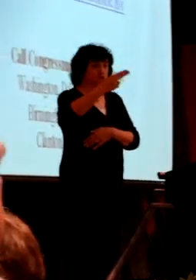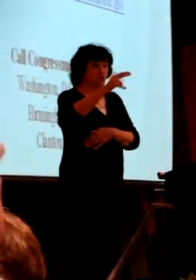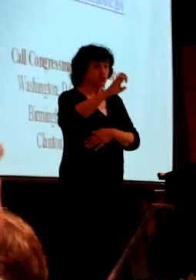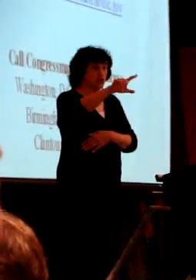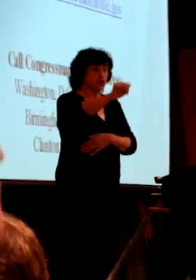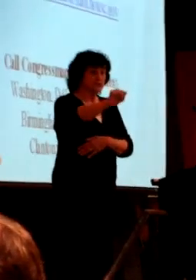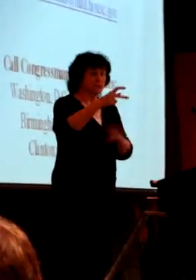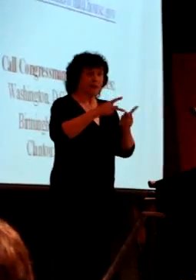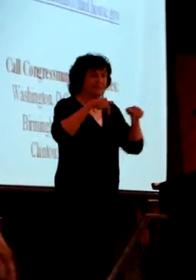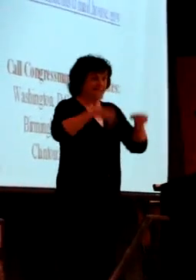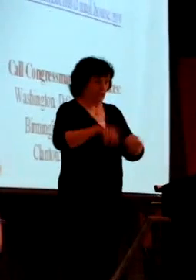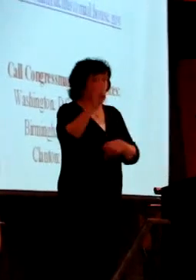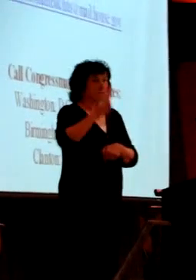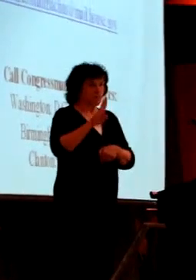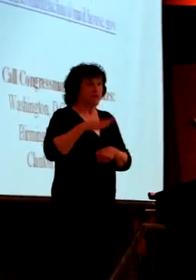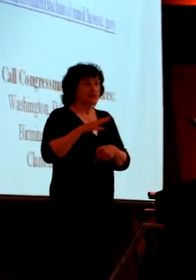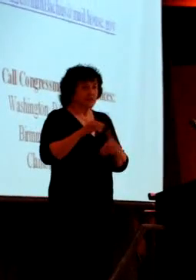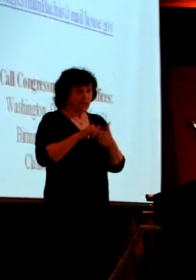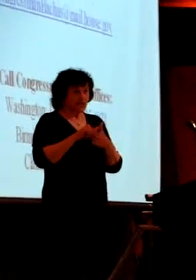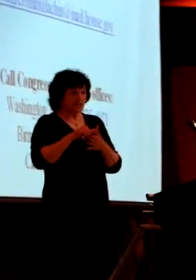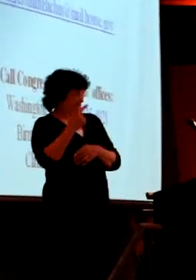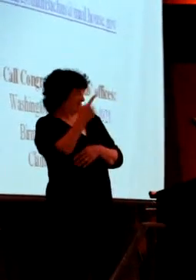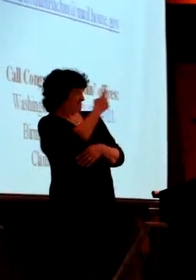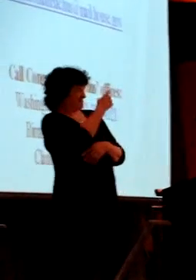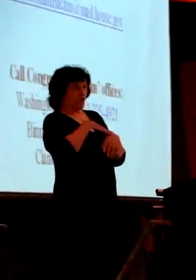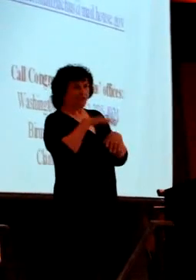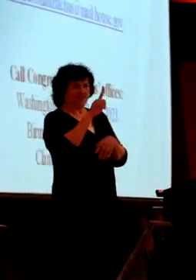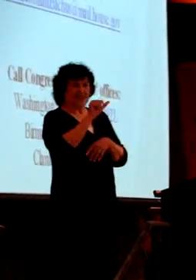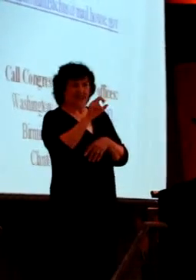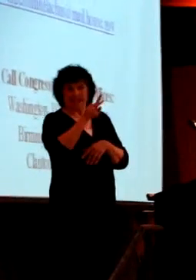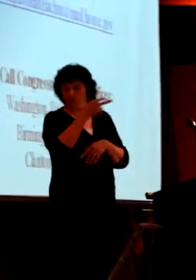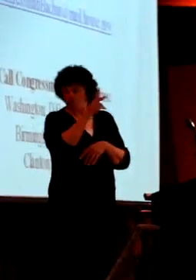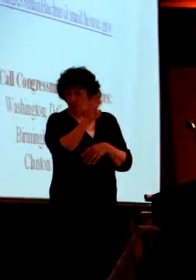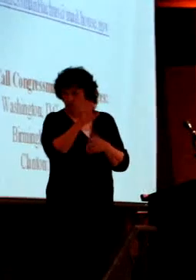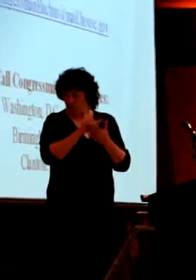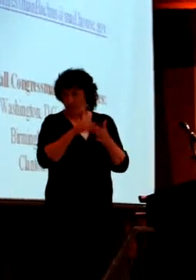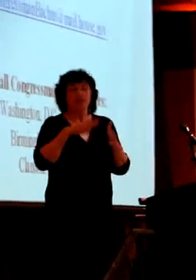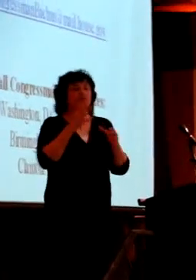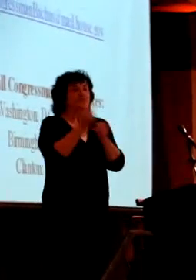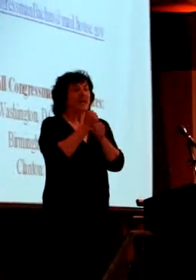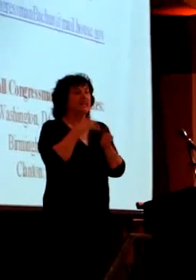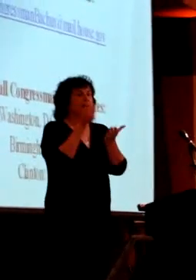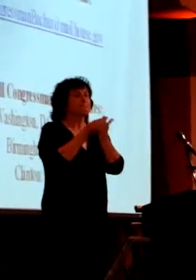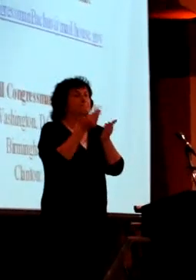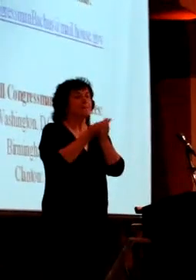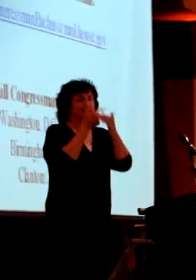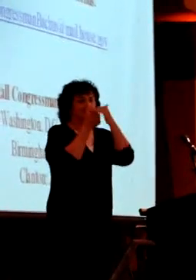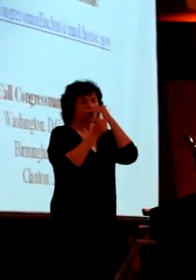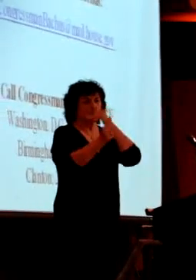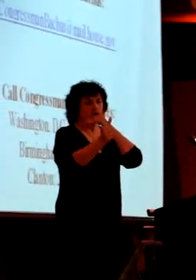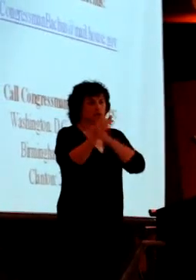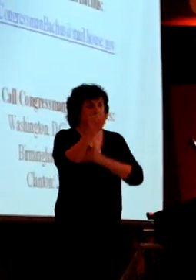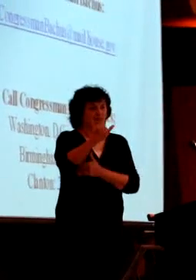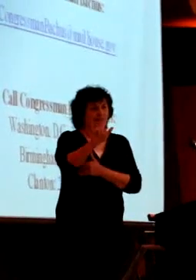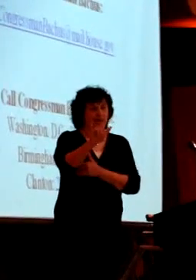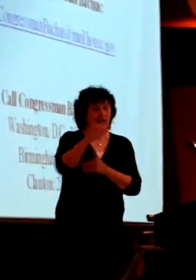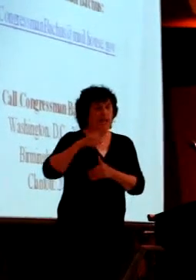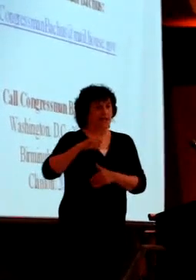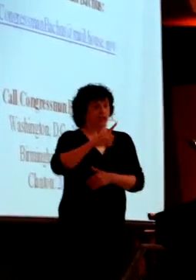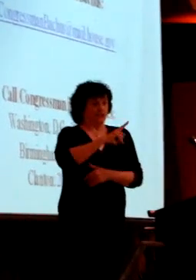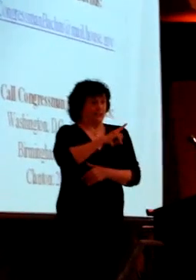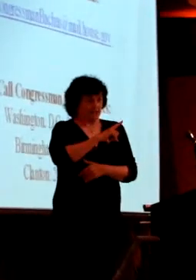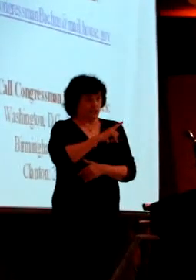it's out on Grants Mill Road. They received funding under